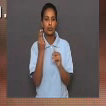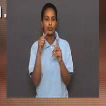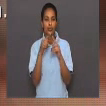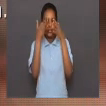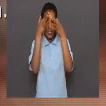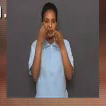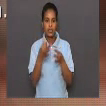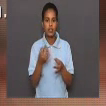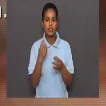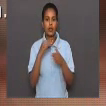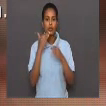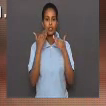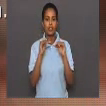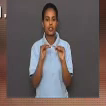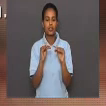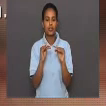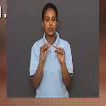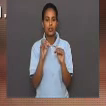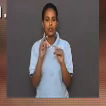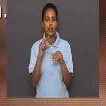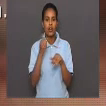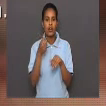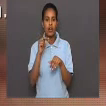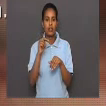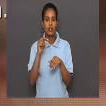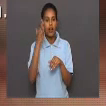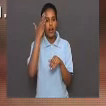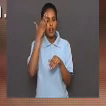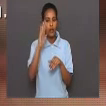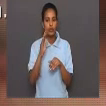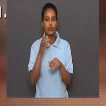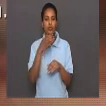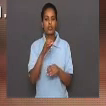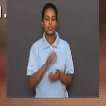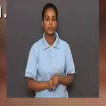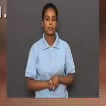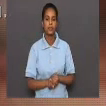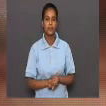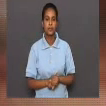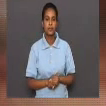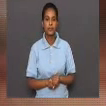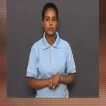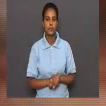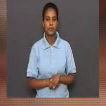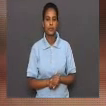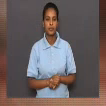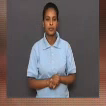to determine the concentration of an unknown solution.